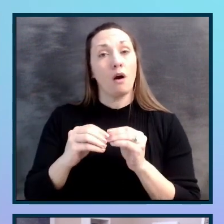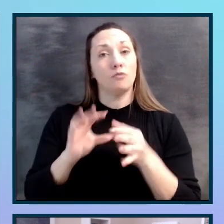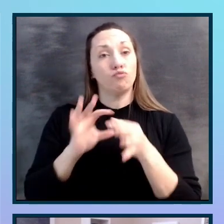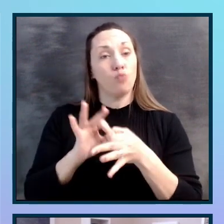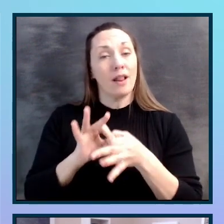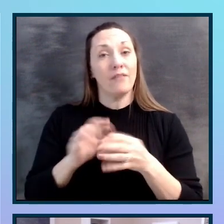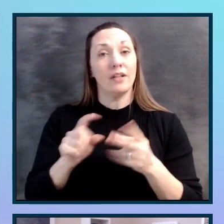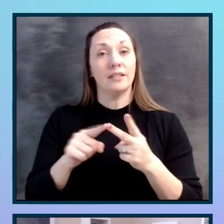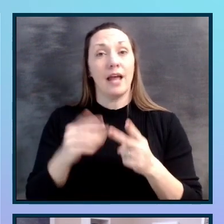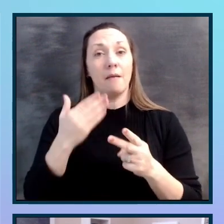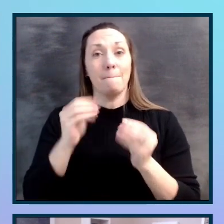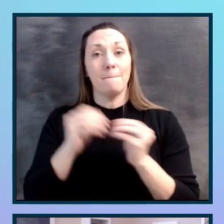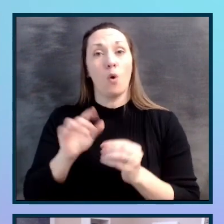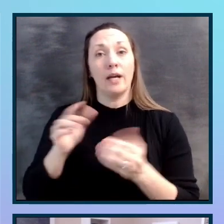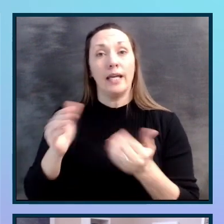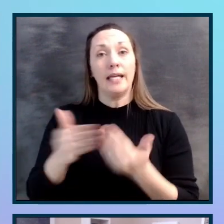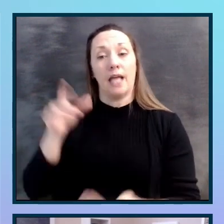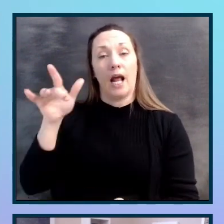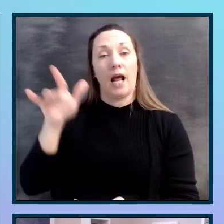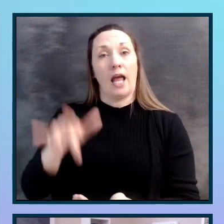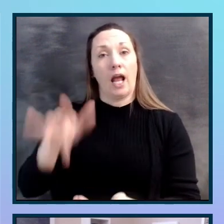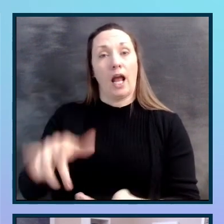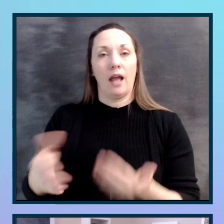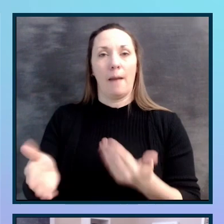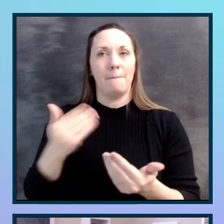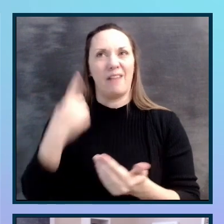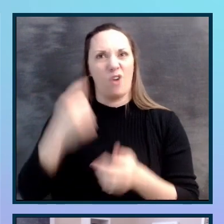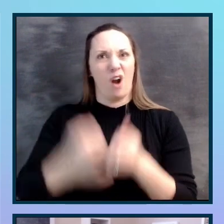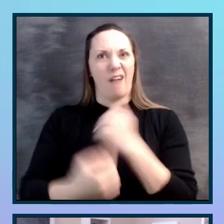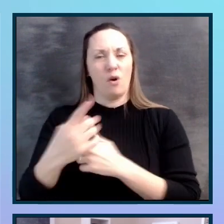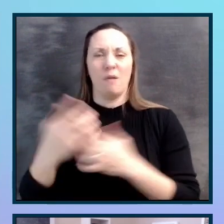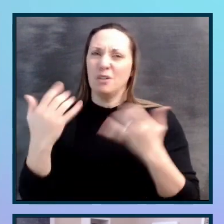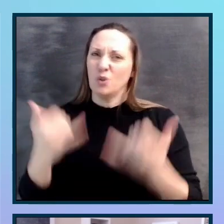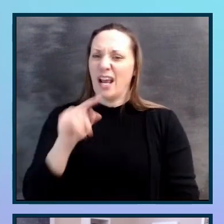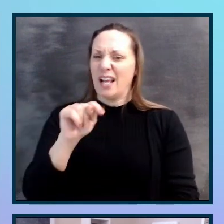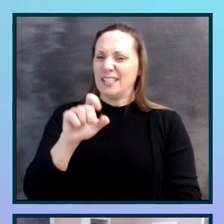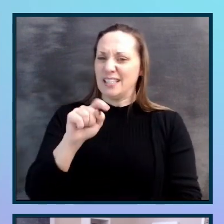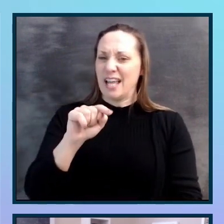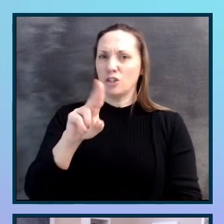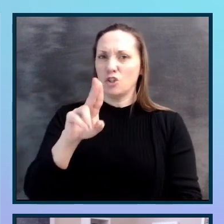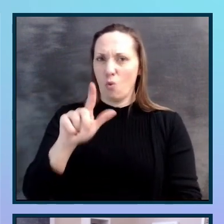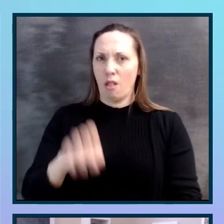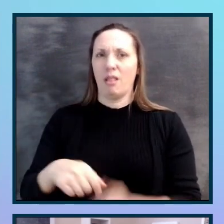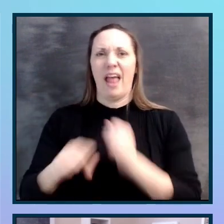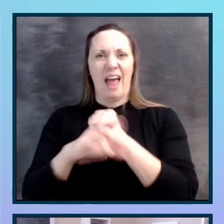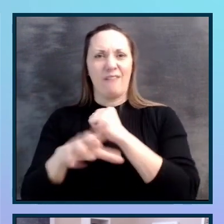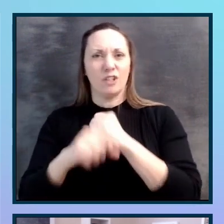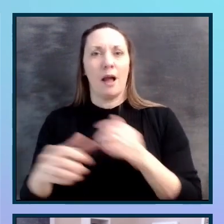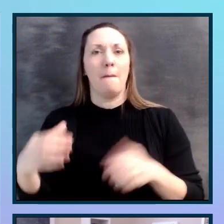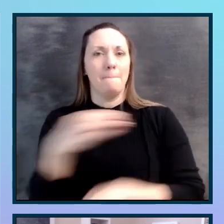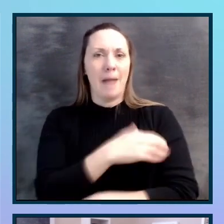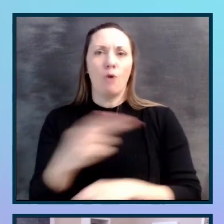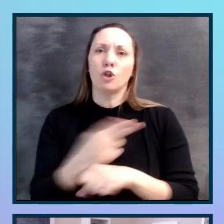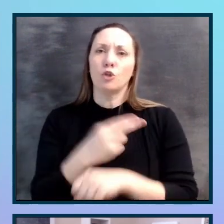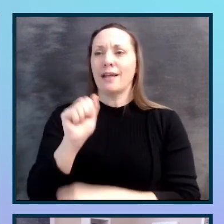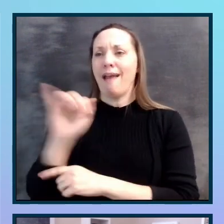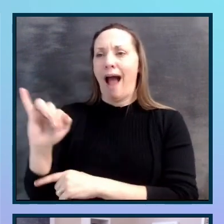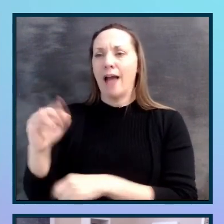better for everyone. But today, contextual advertising powered by AI is being used by